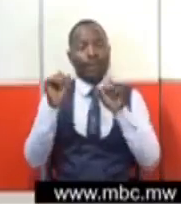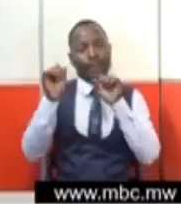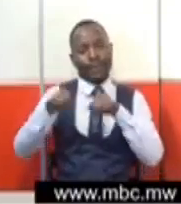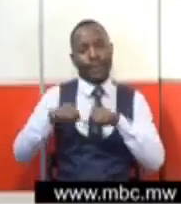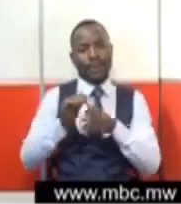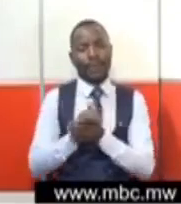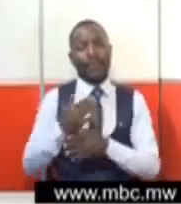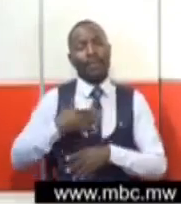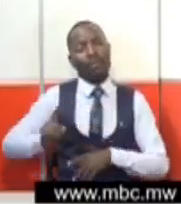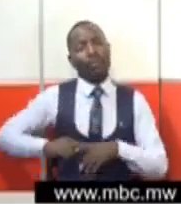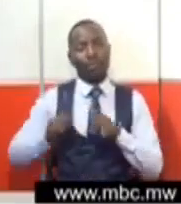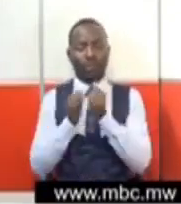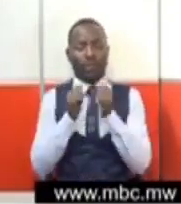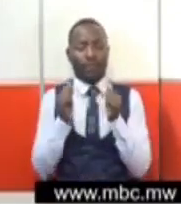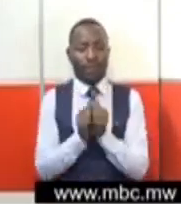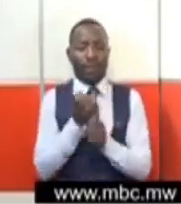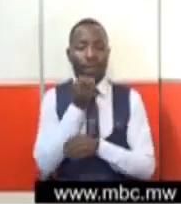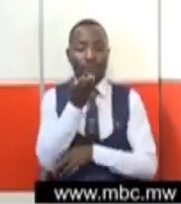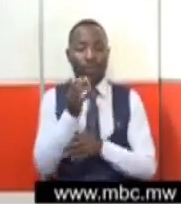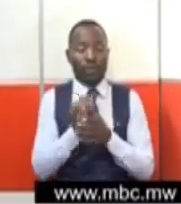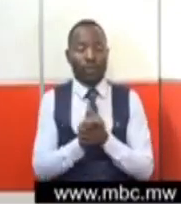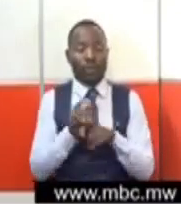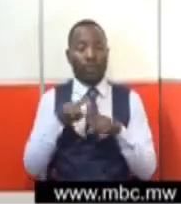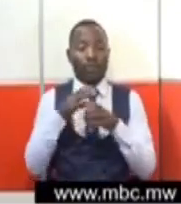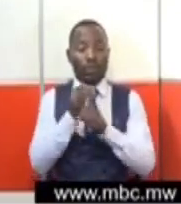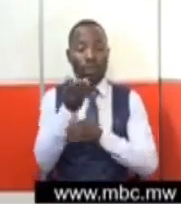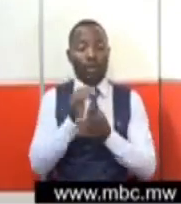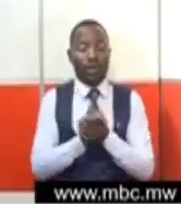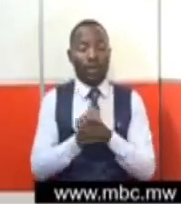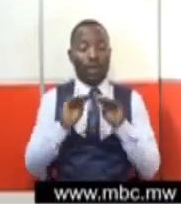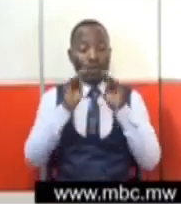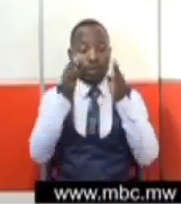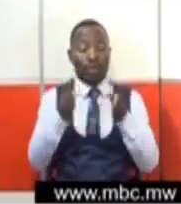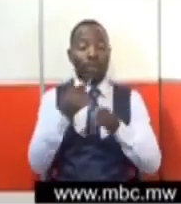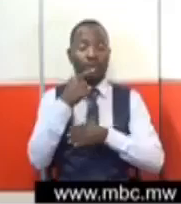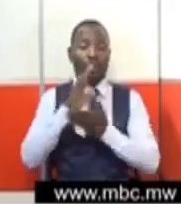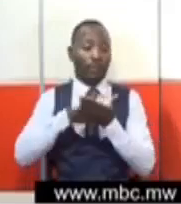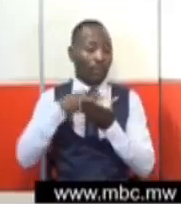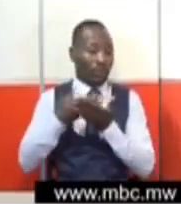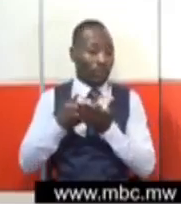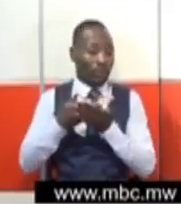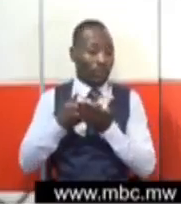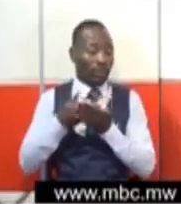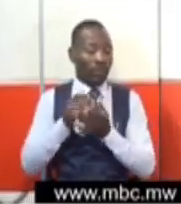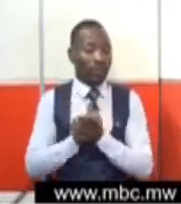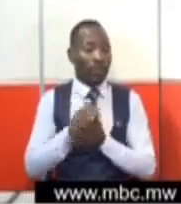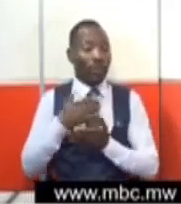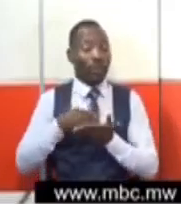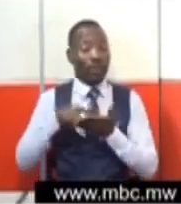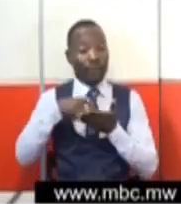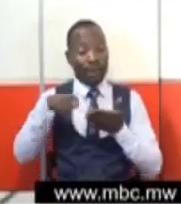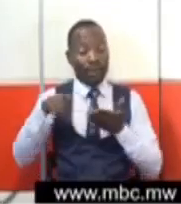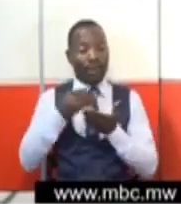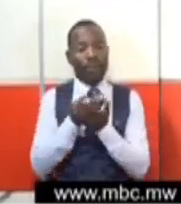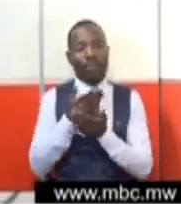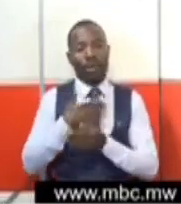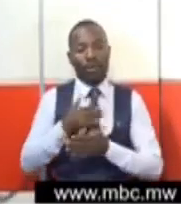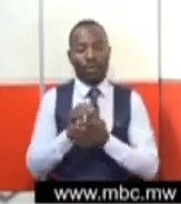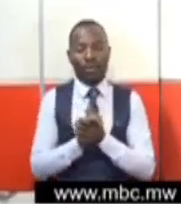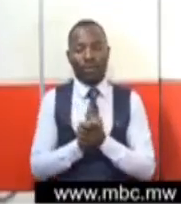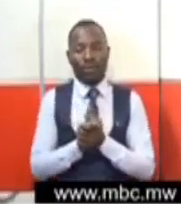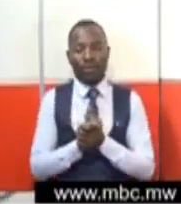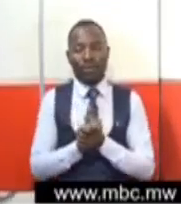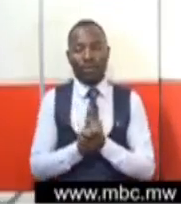we are satisfied with the response from Teachers Council. We say so because what we wrote in our petition has